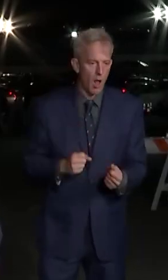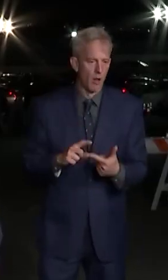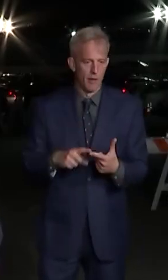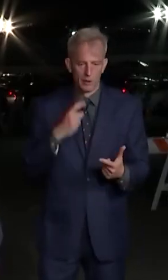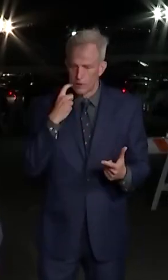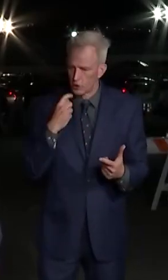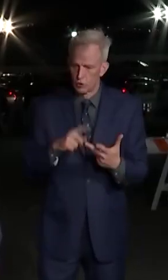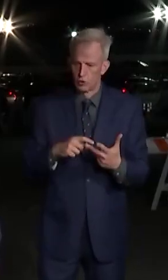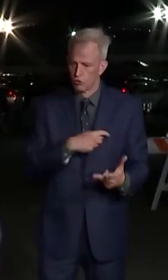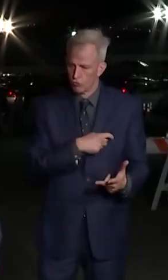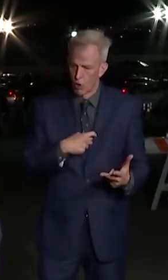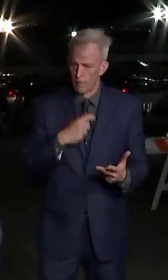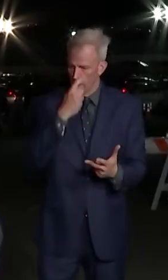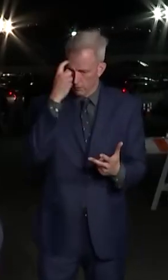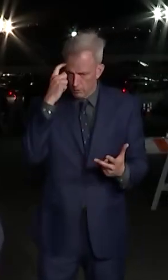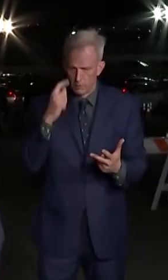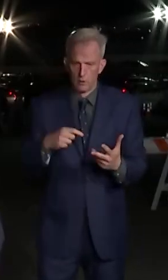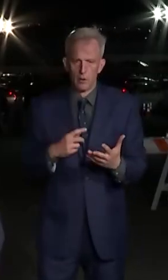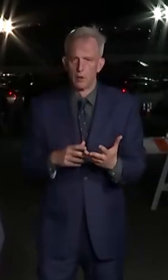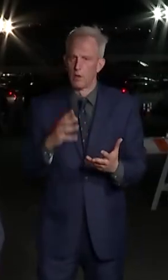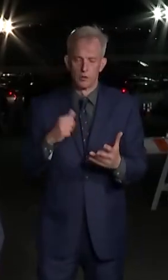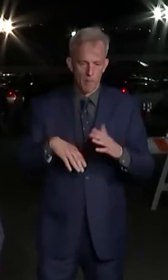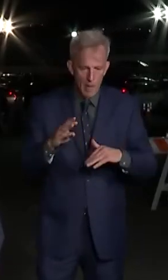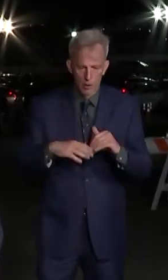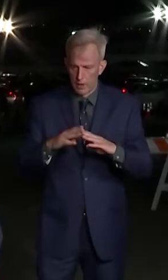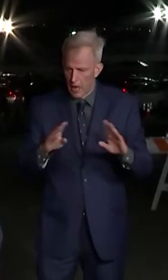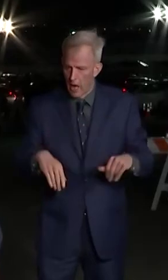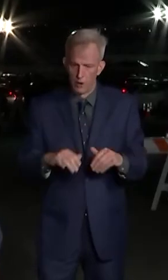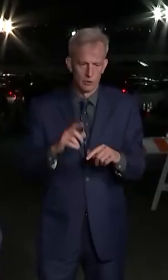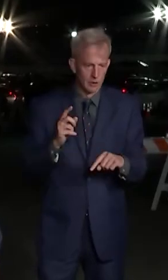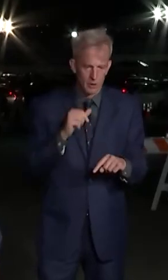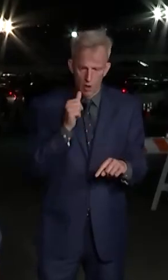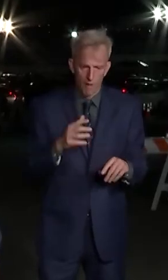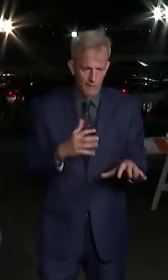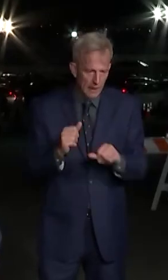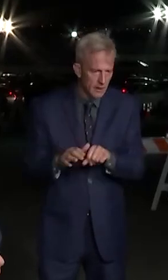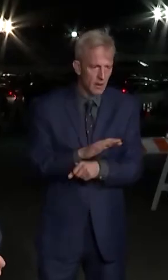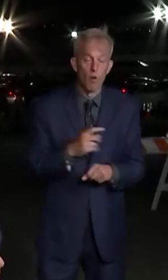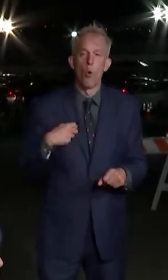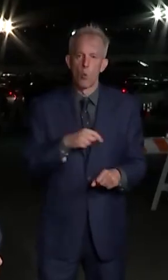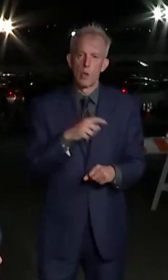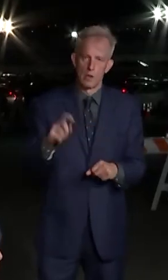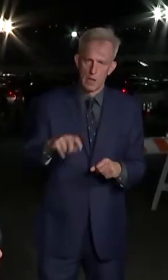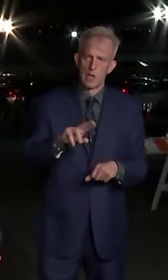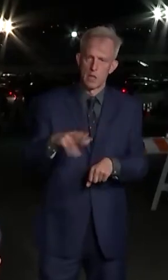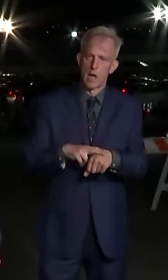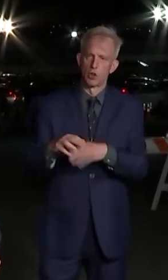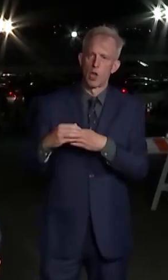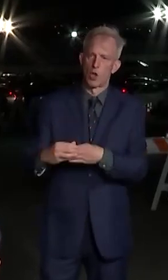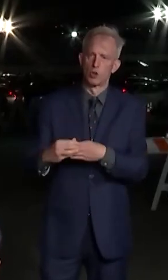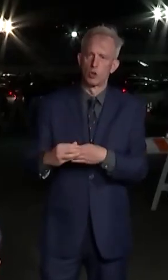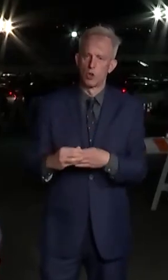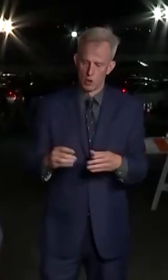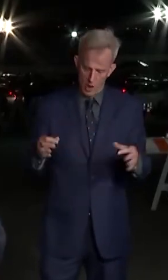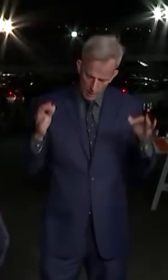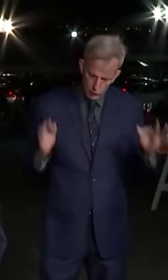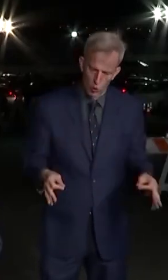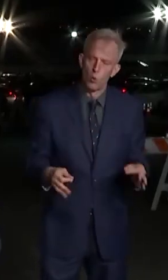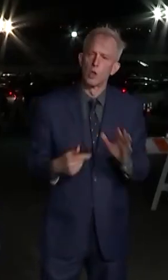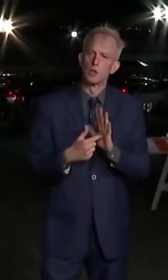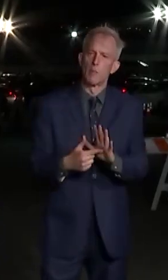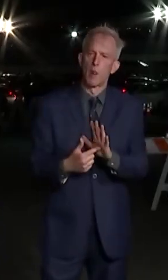and building housing, which doesn't happen quickly. But we need national leadership. And I think that there are absolutely examples here of when